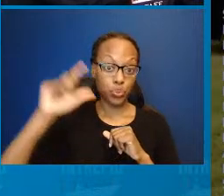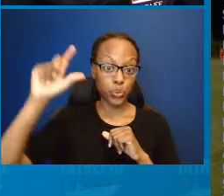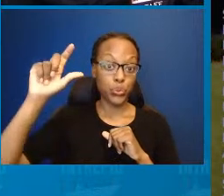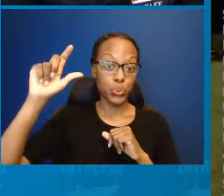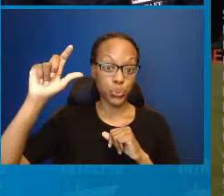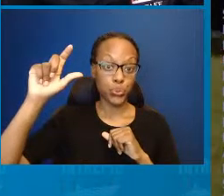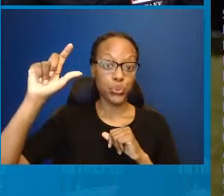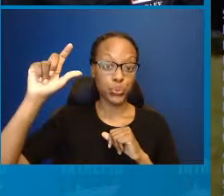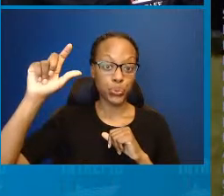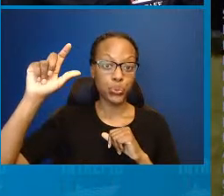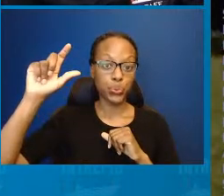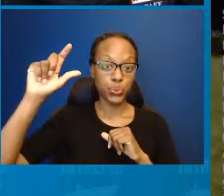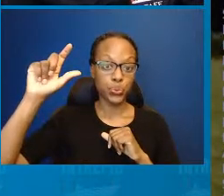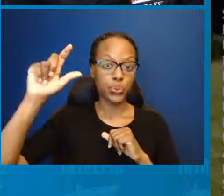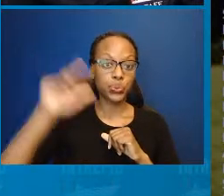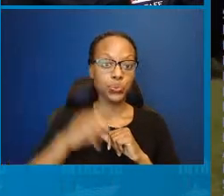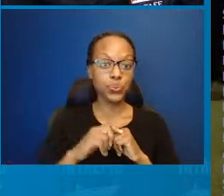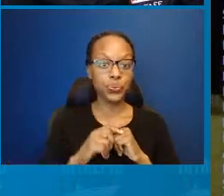check out the moon.